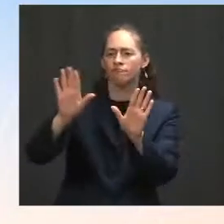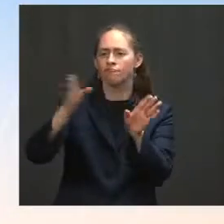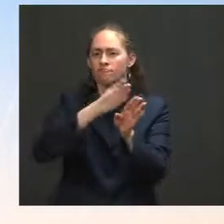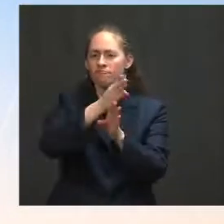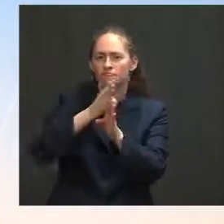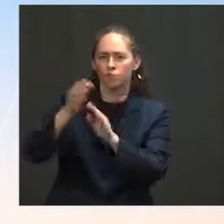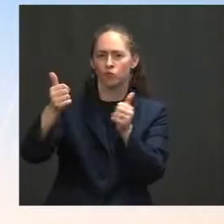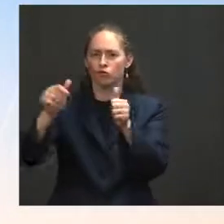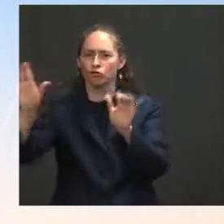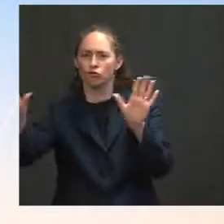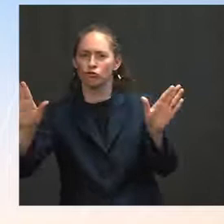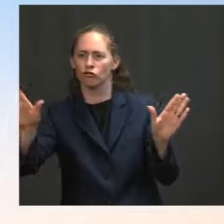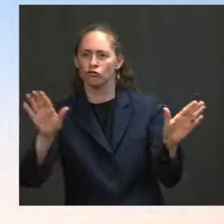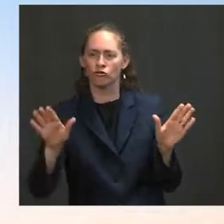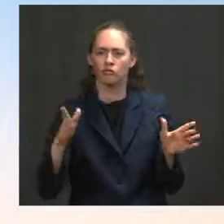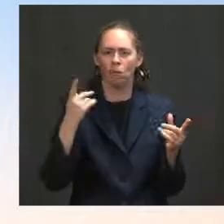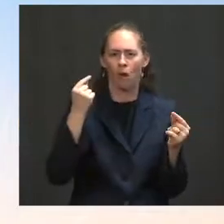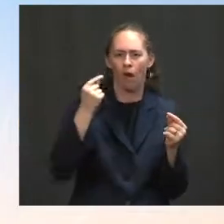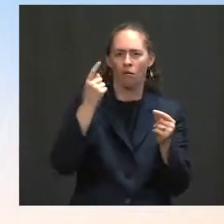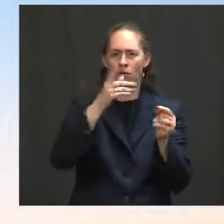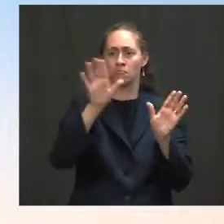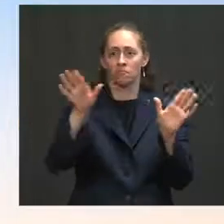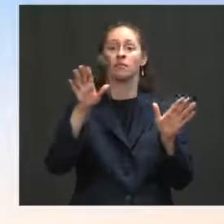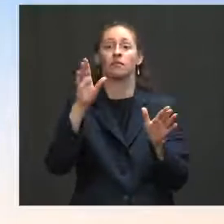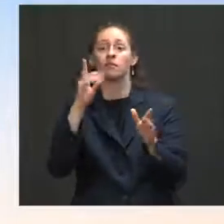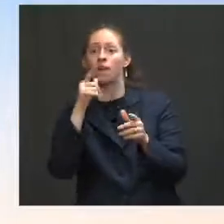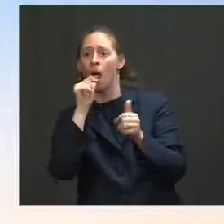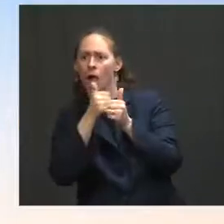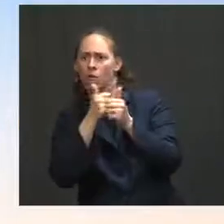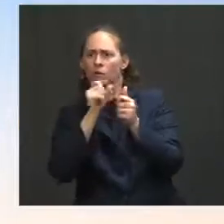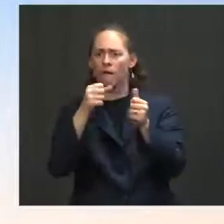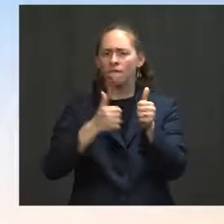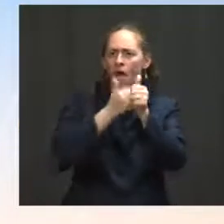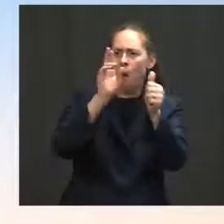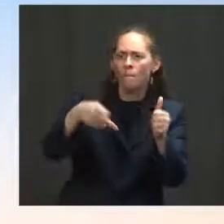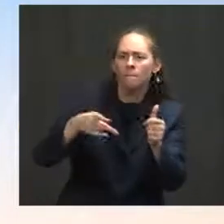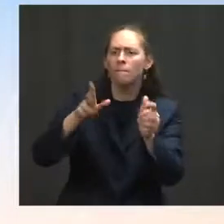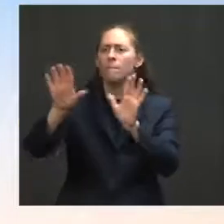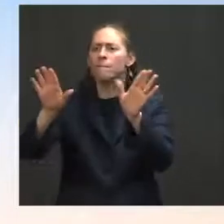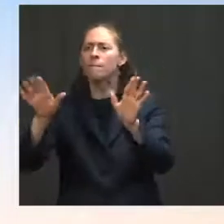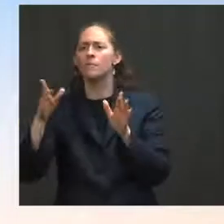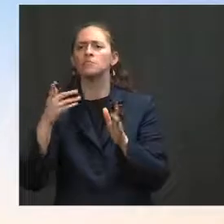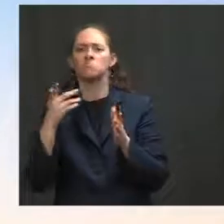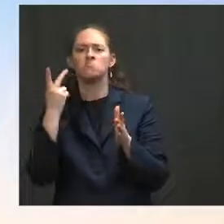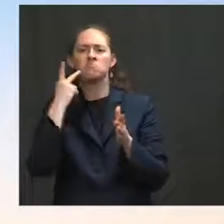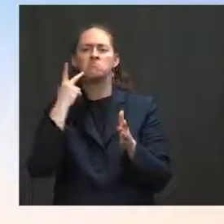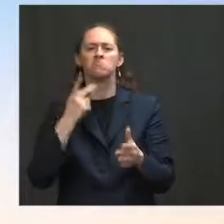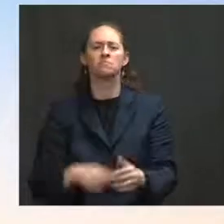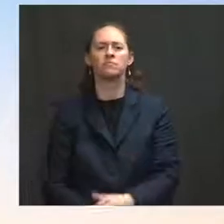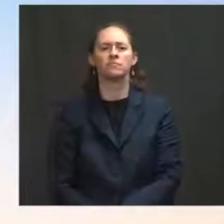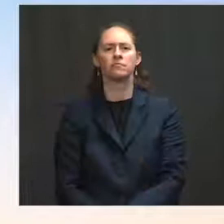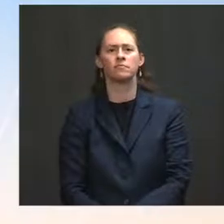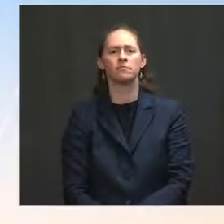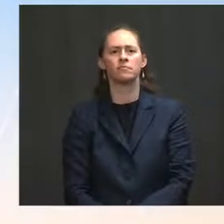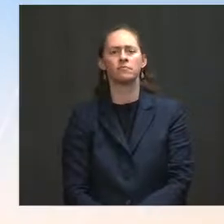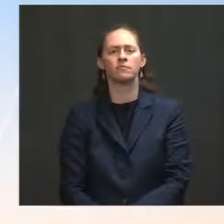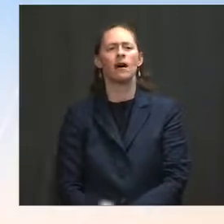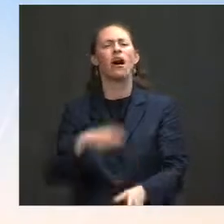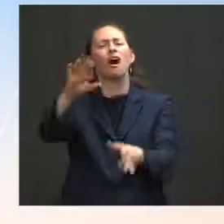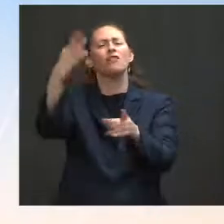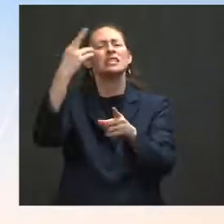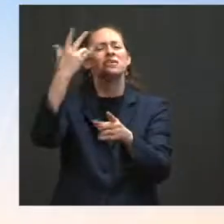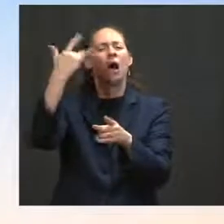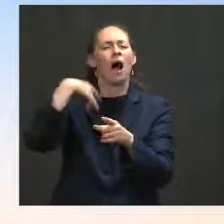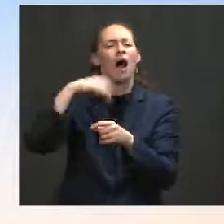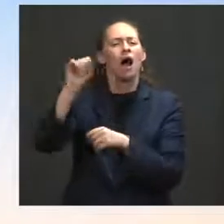course, broad support for the competition agenda in the administration. Also asked, because there was the Bipartisan